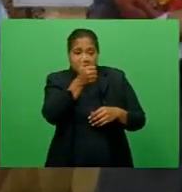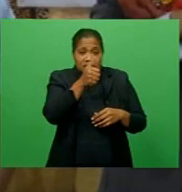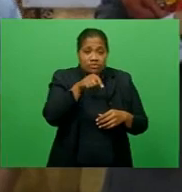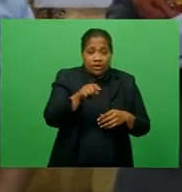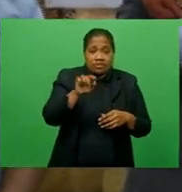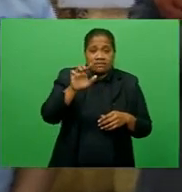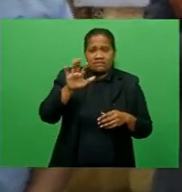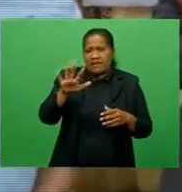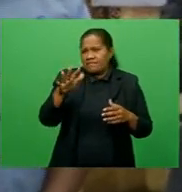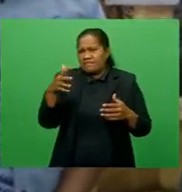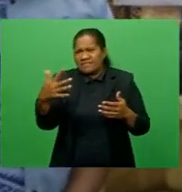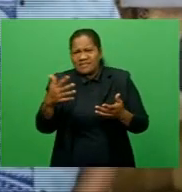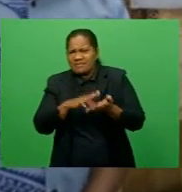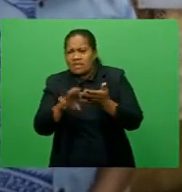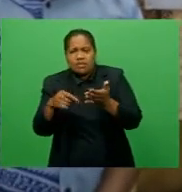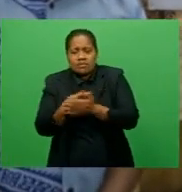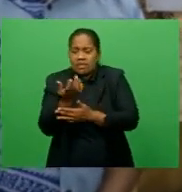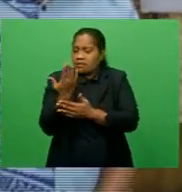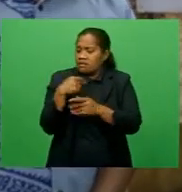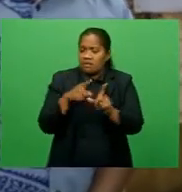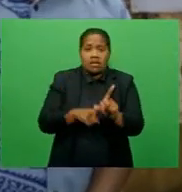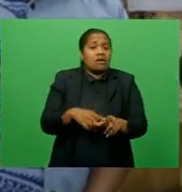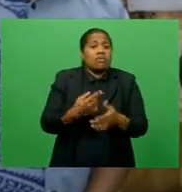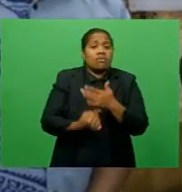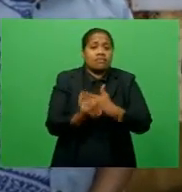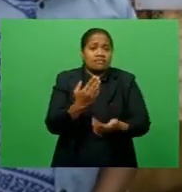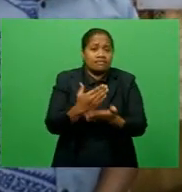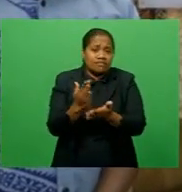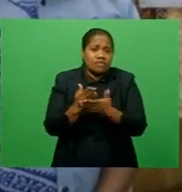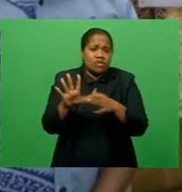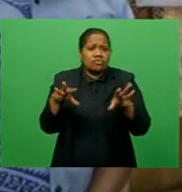out last year. Similarly, FNPF will receive